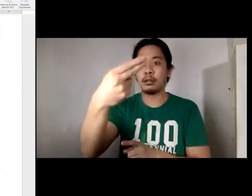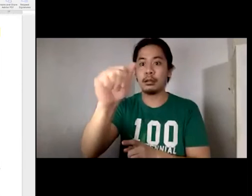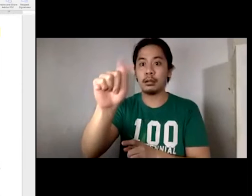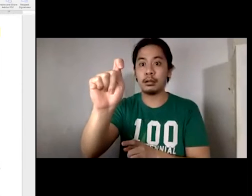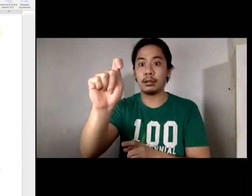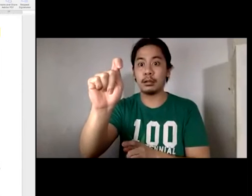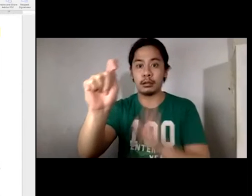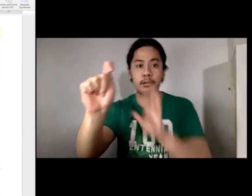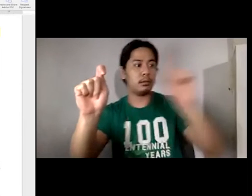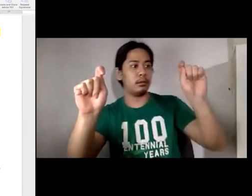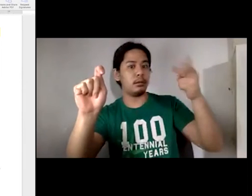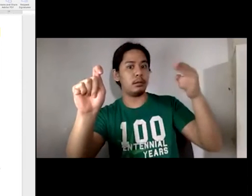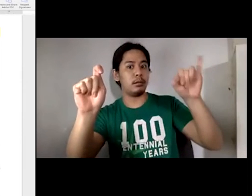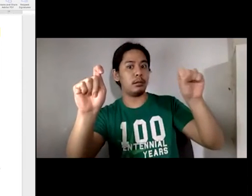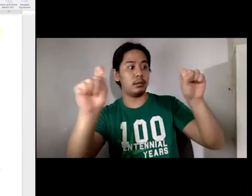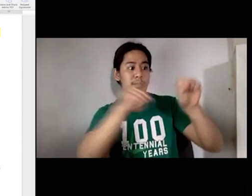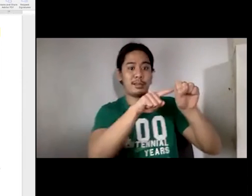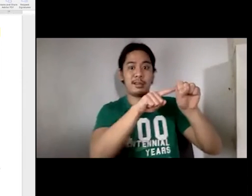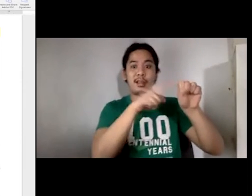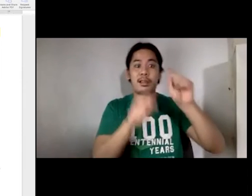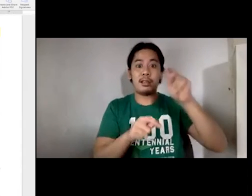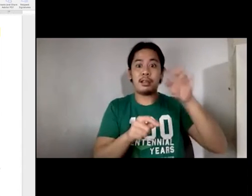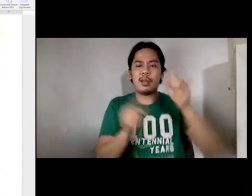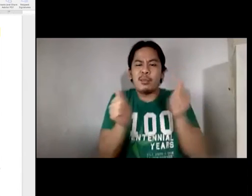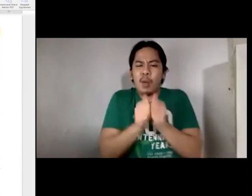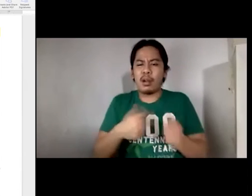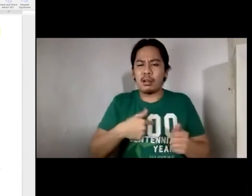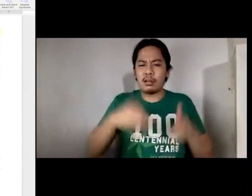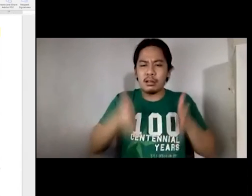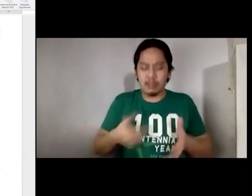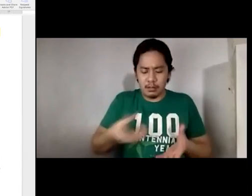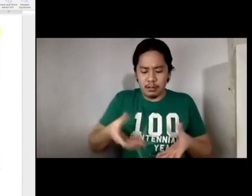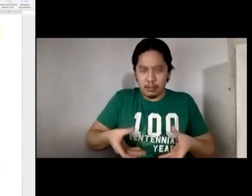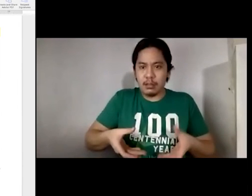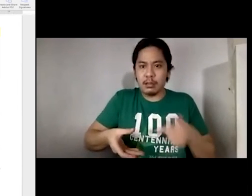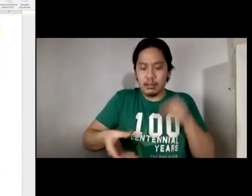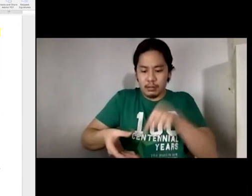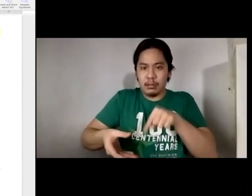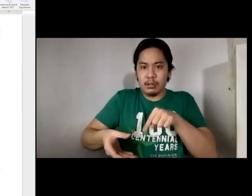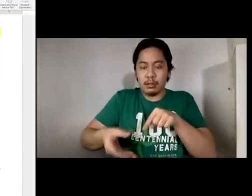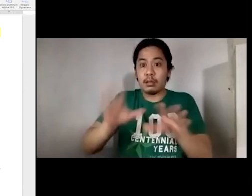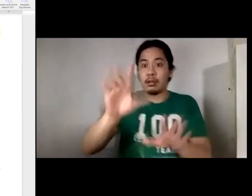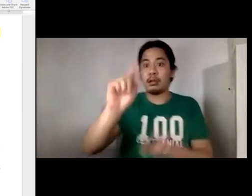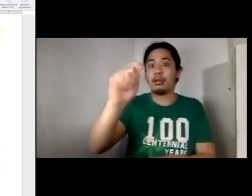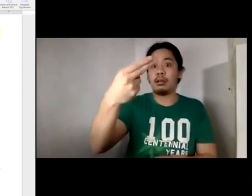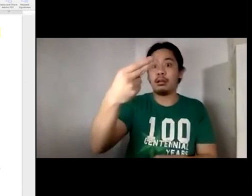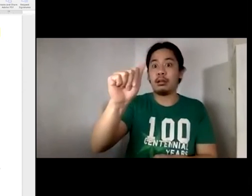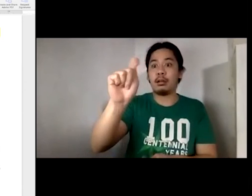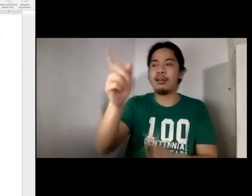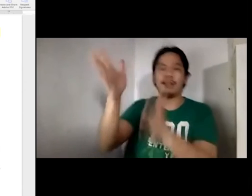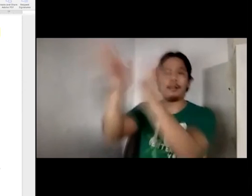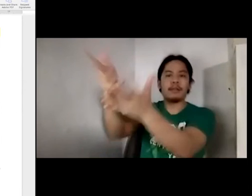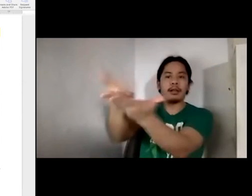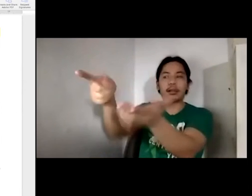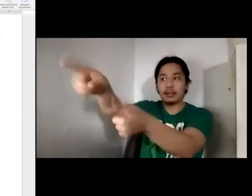So in my view, I think this and that are more English terms. So if I'm